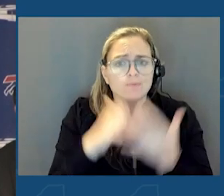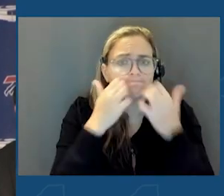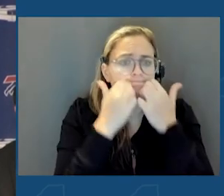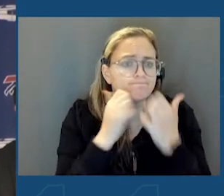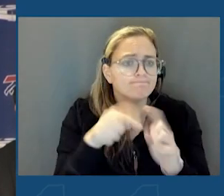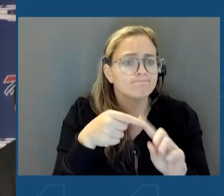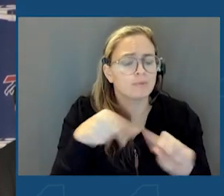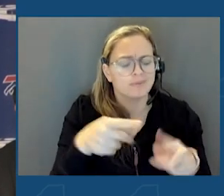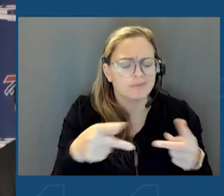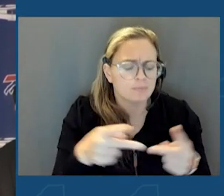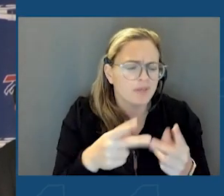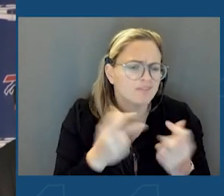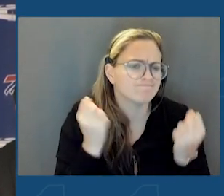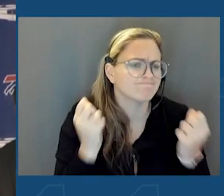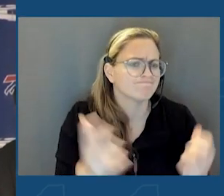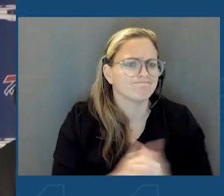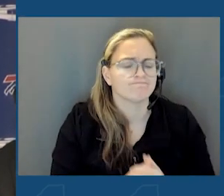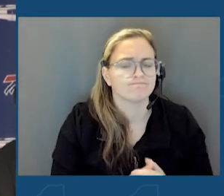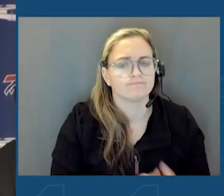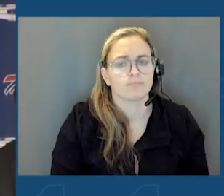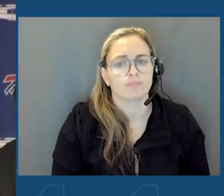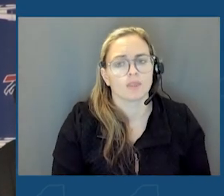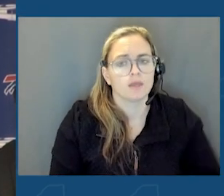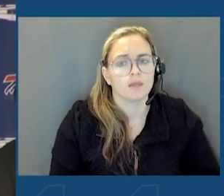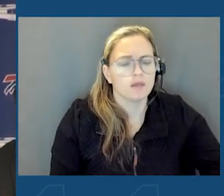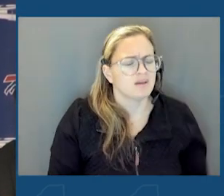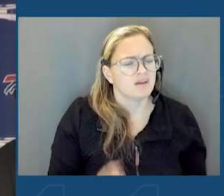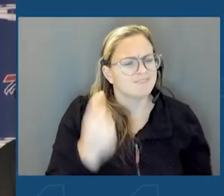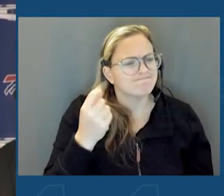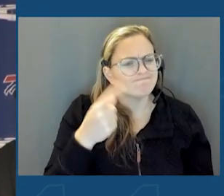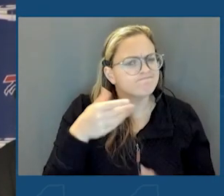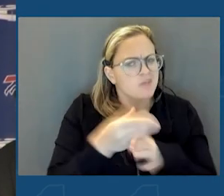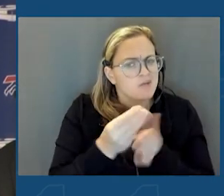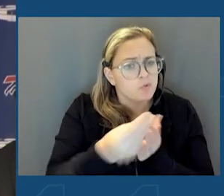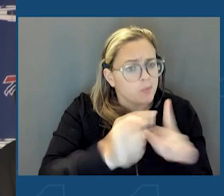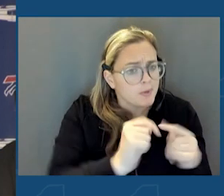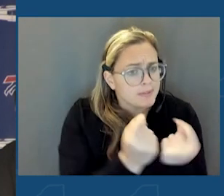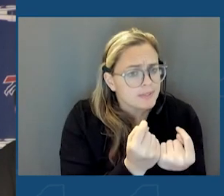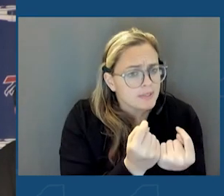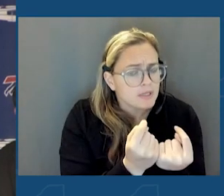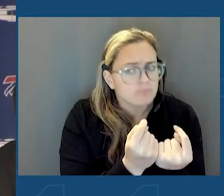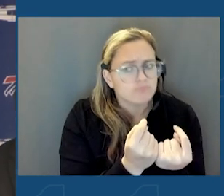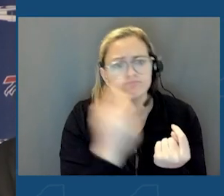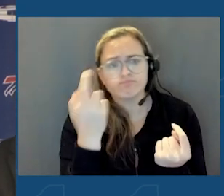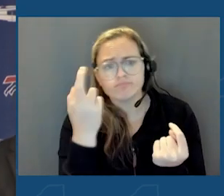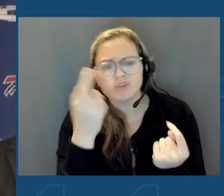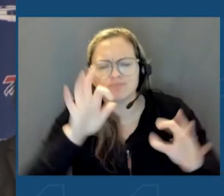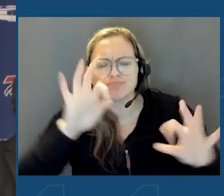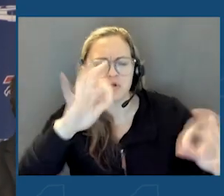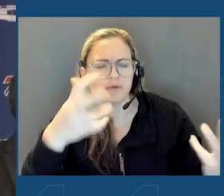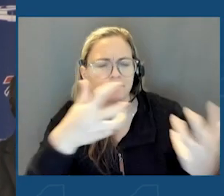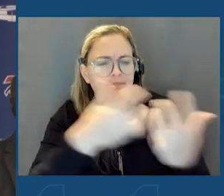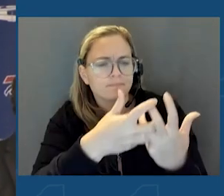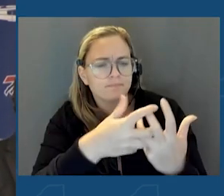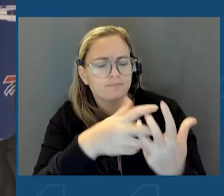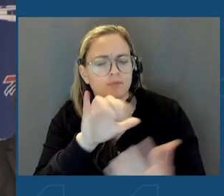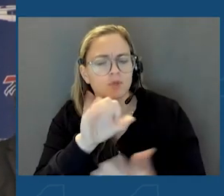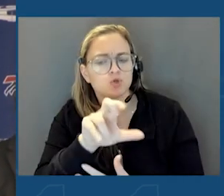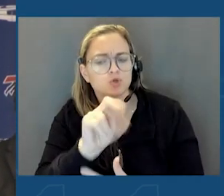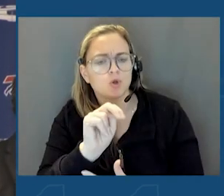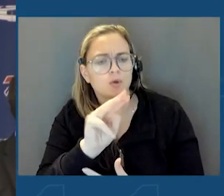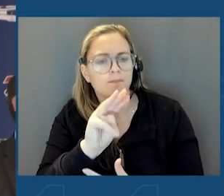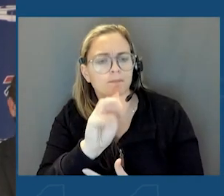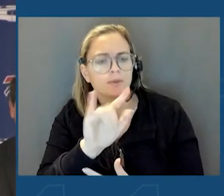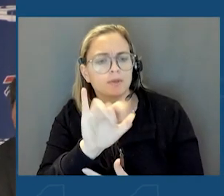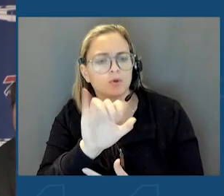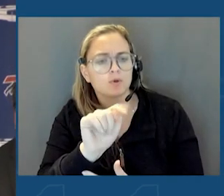this place so much. It wasn't long after they purchased the team before they found their perfect match in Sean McDermott and Brandon